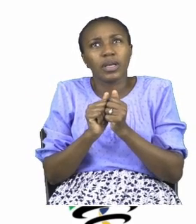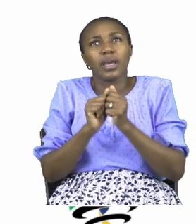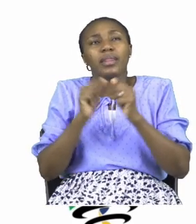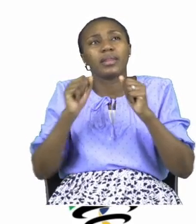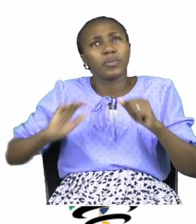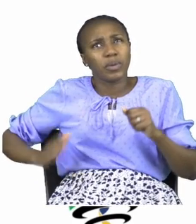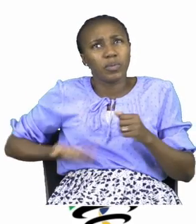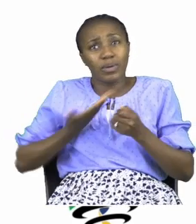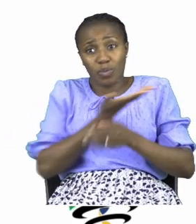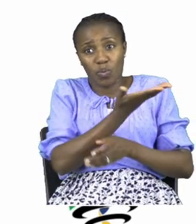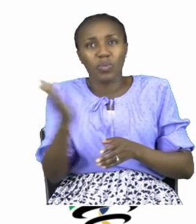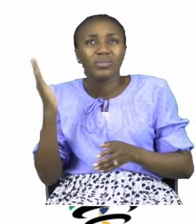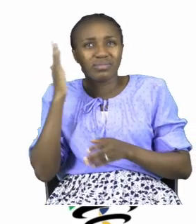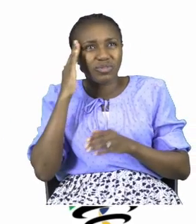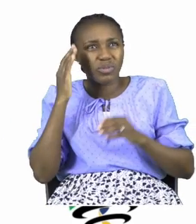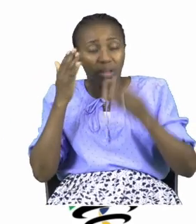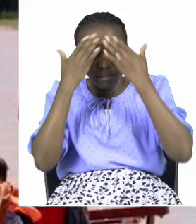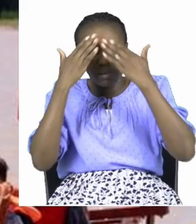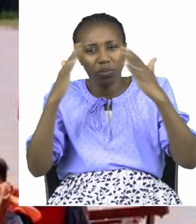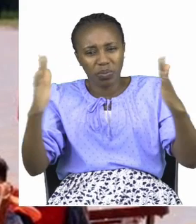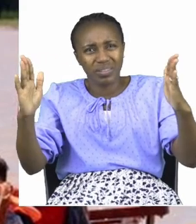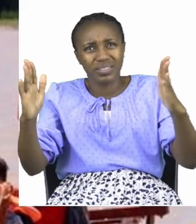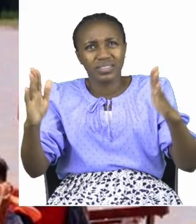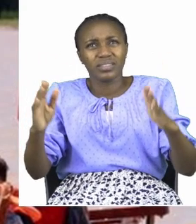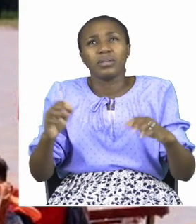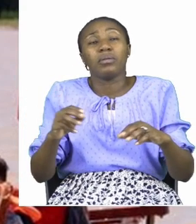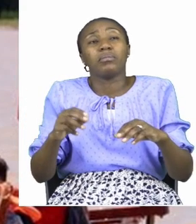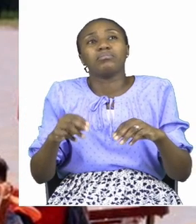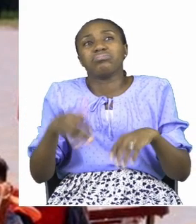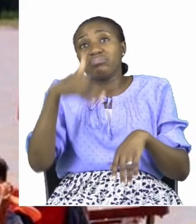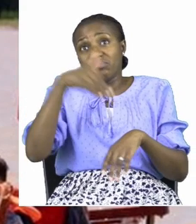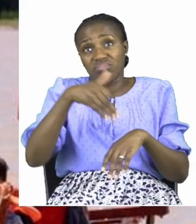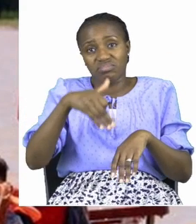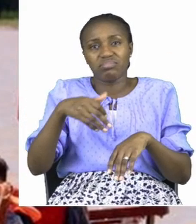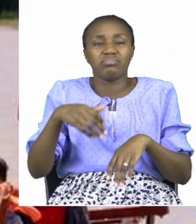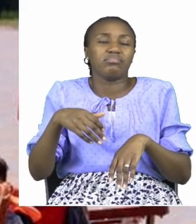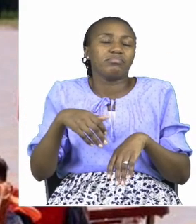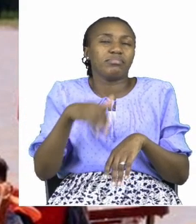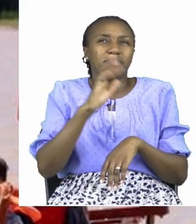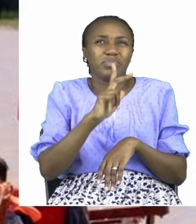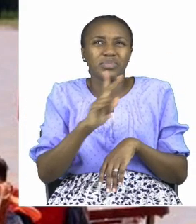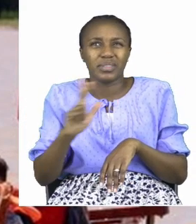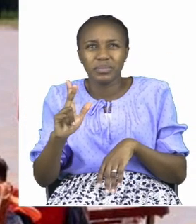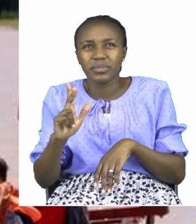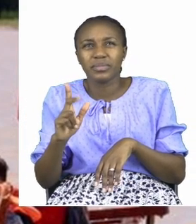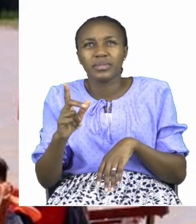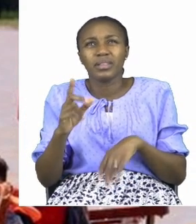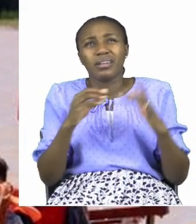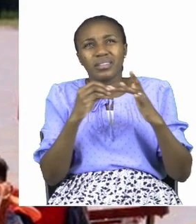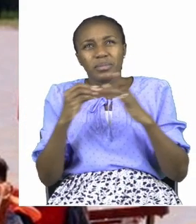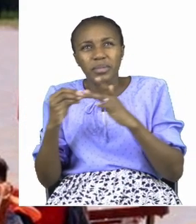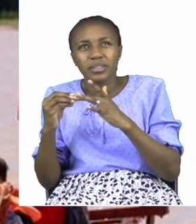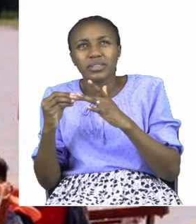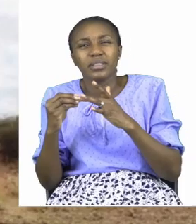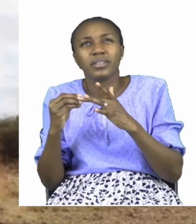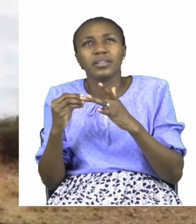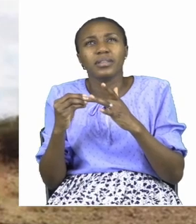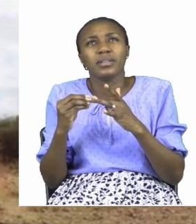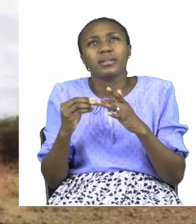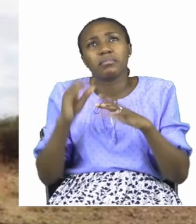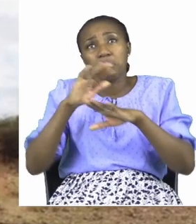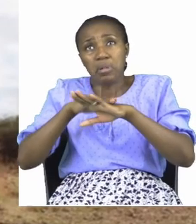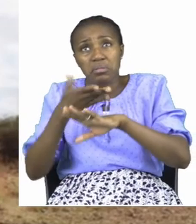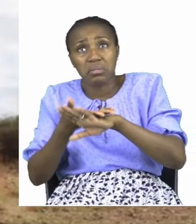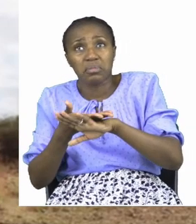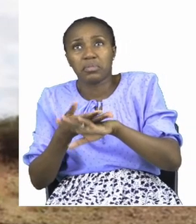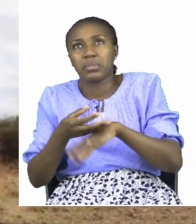people as much as we can do, especially the uniform forces, to